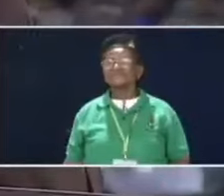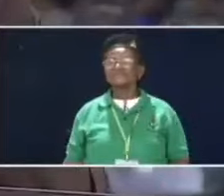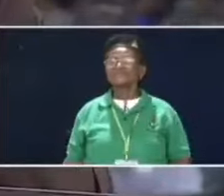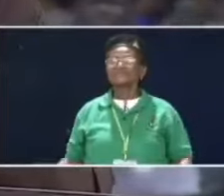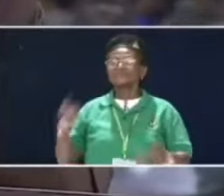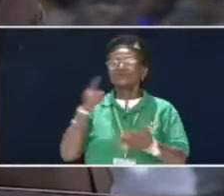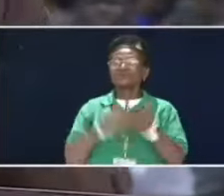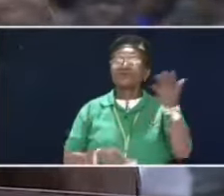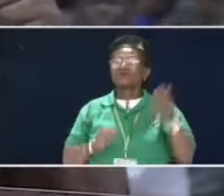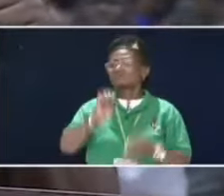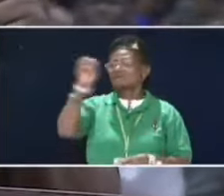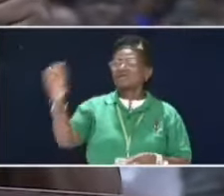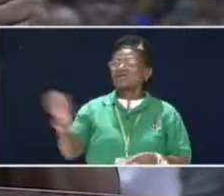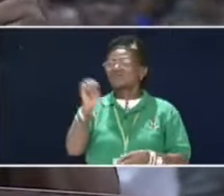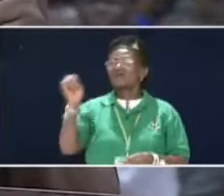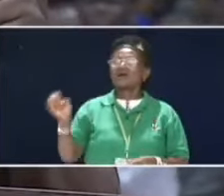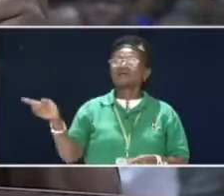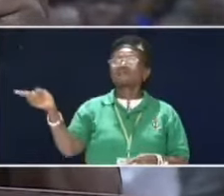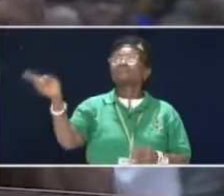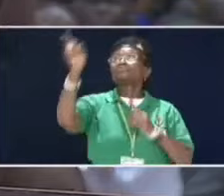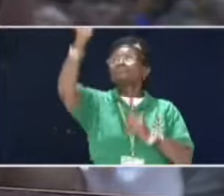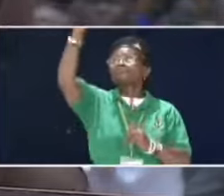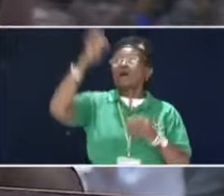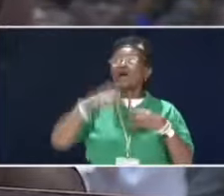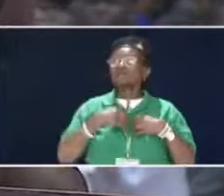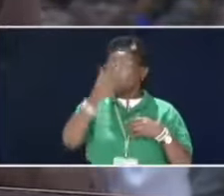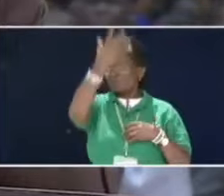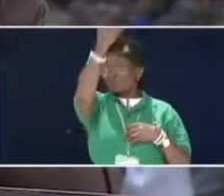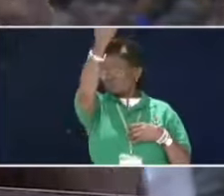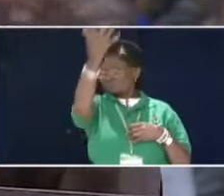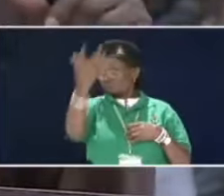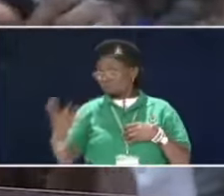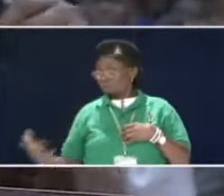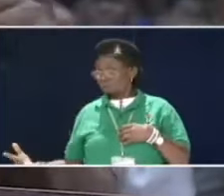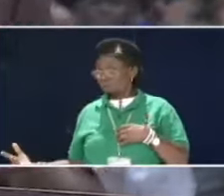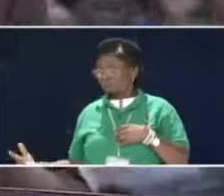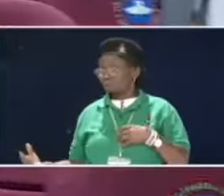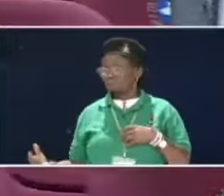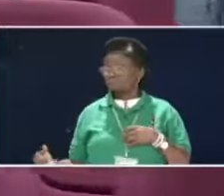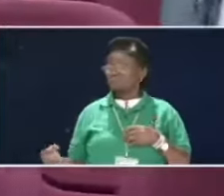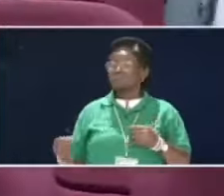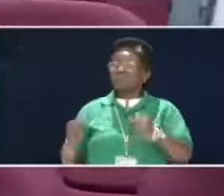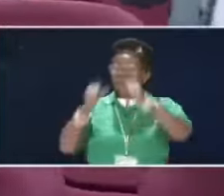Whatever you have to drown, Father, tonight, drown them all.